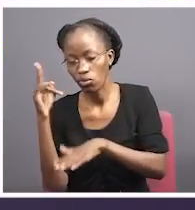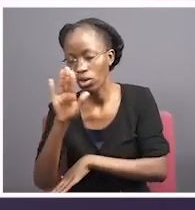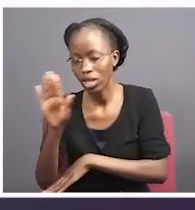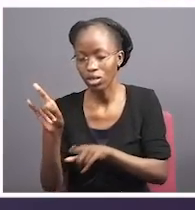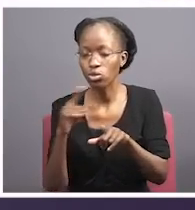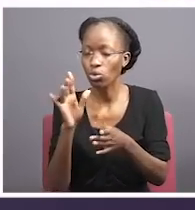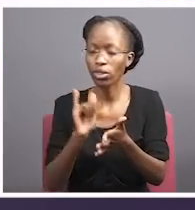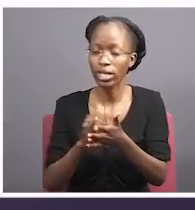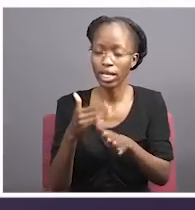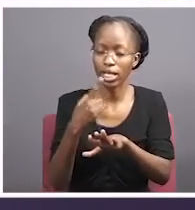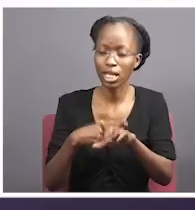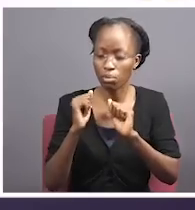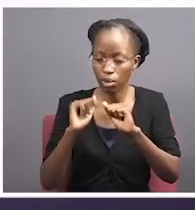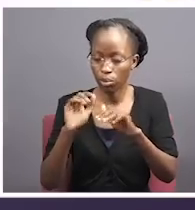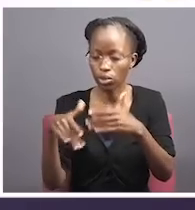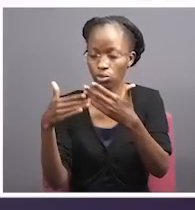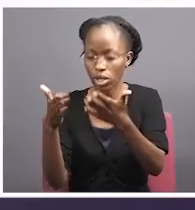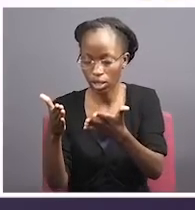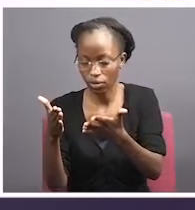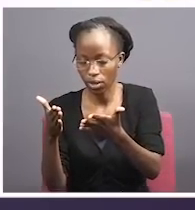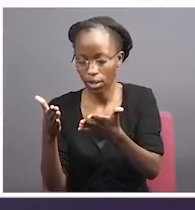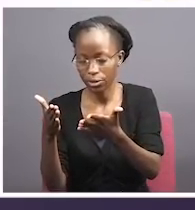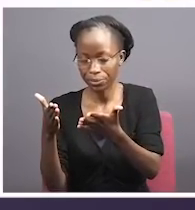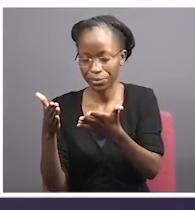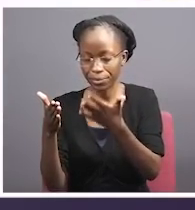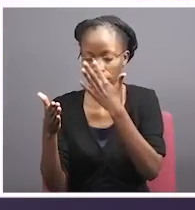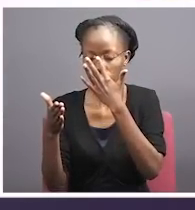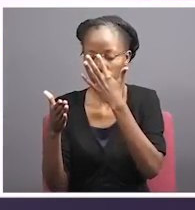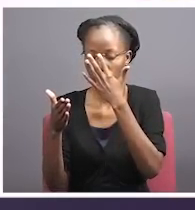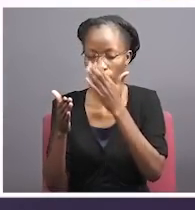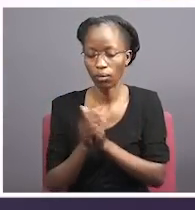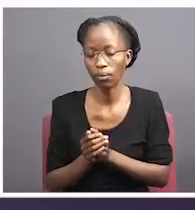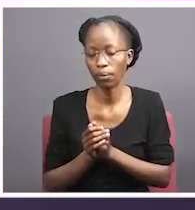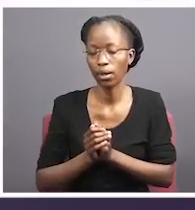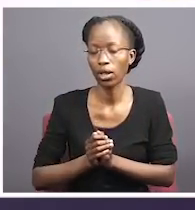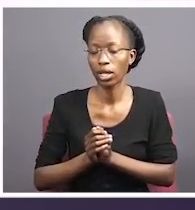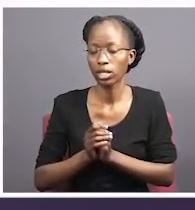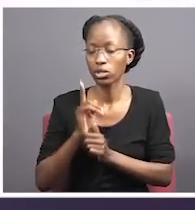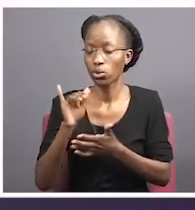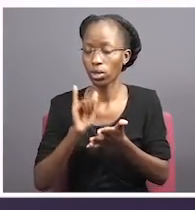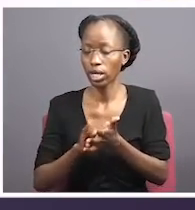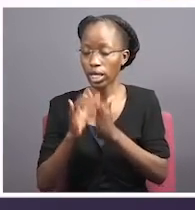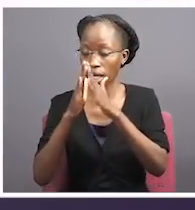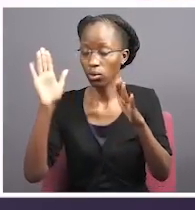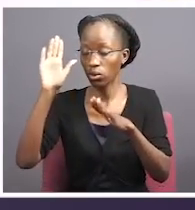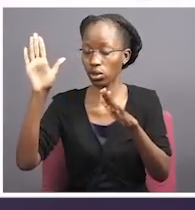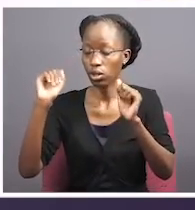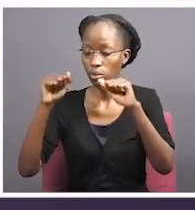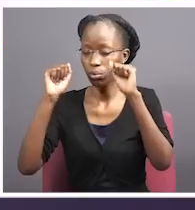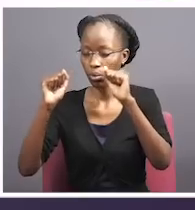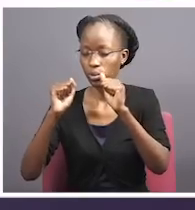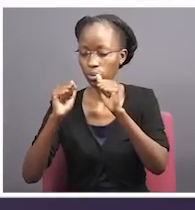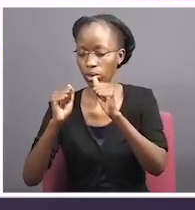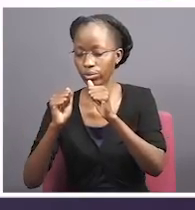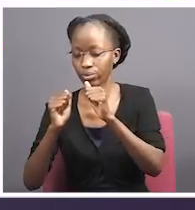them, Almighty Father, that they would also be able to earn and also be able to bring into the storehouse so that your house may